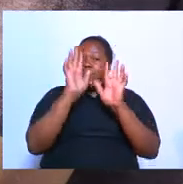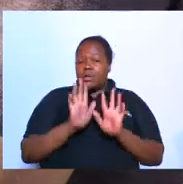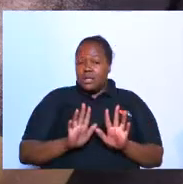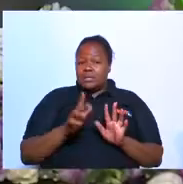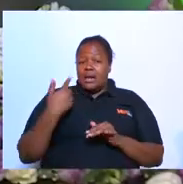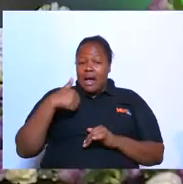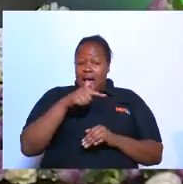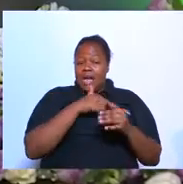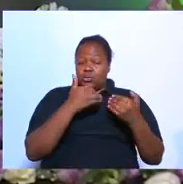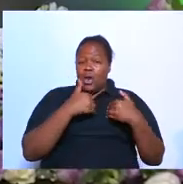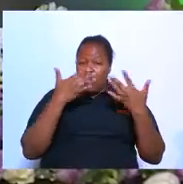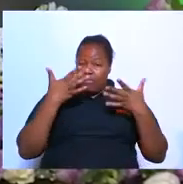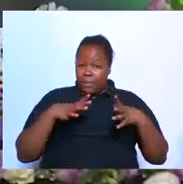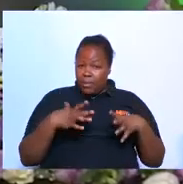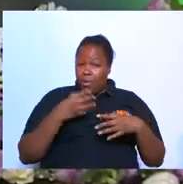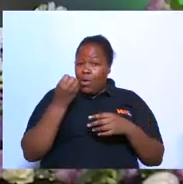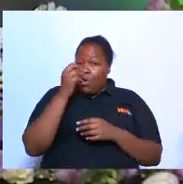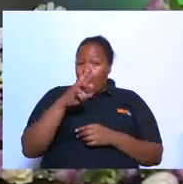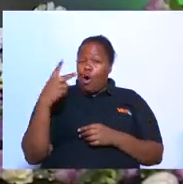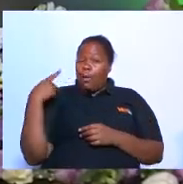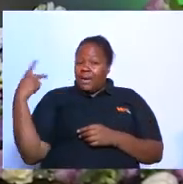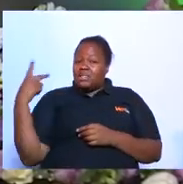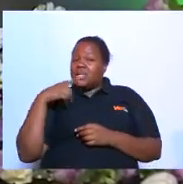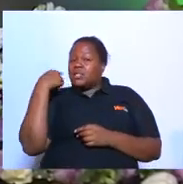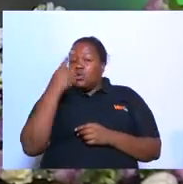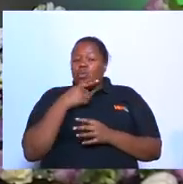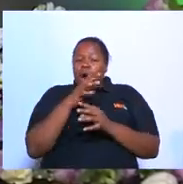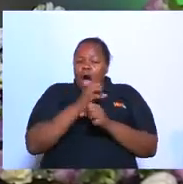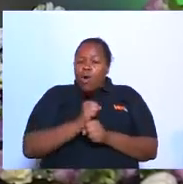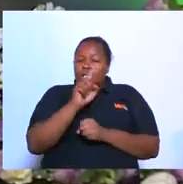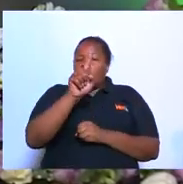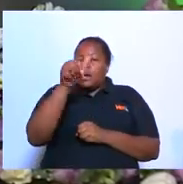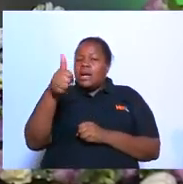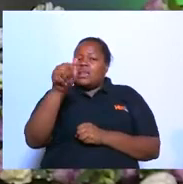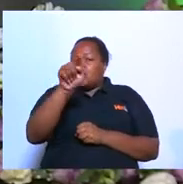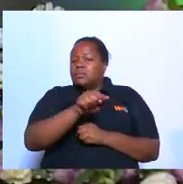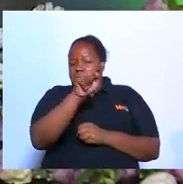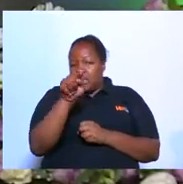we have people all spouses who are holding grudges